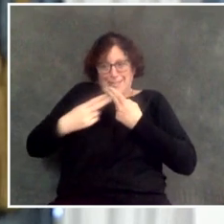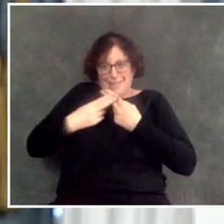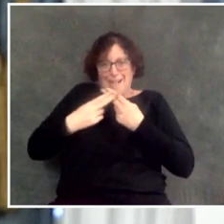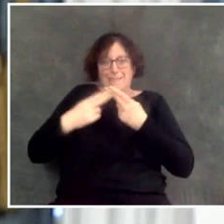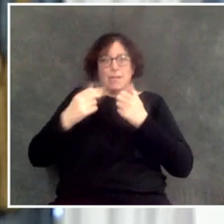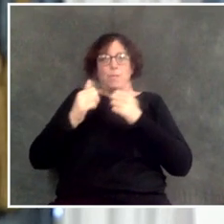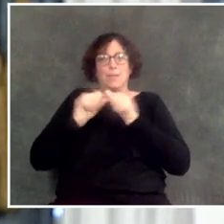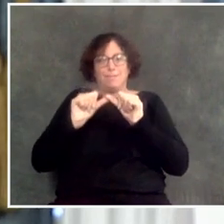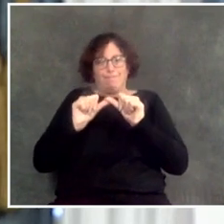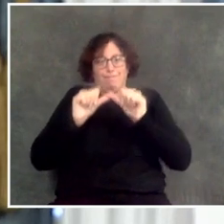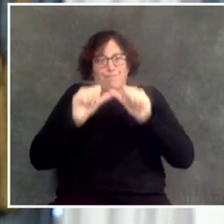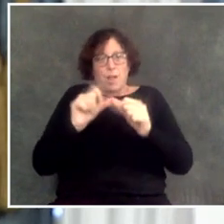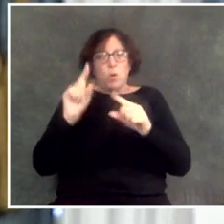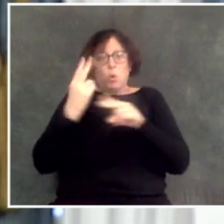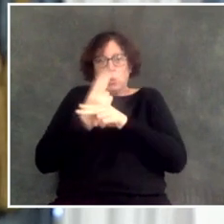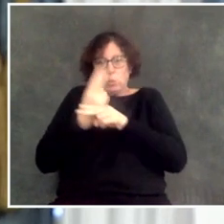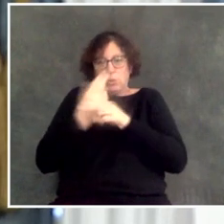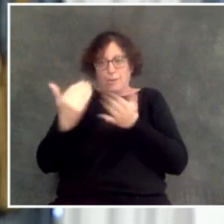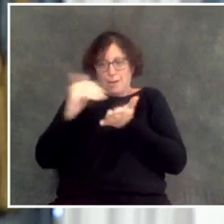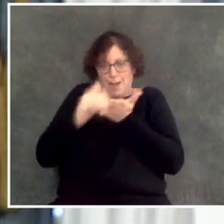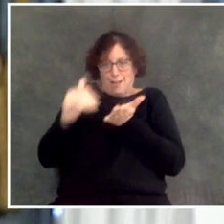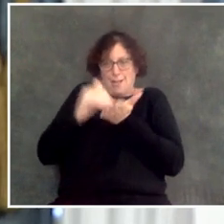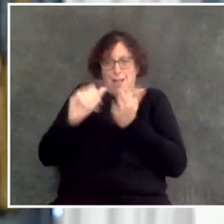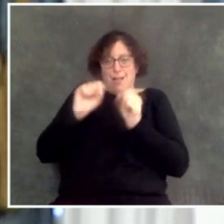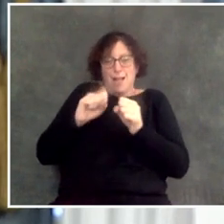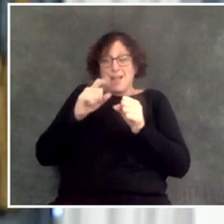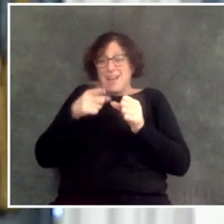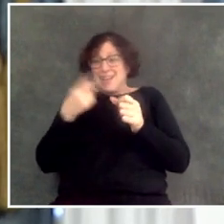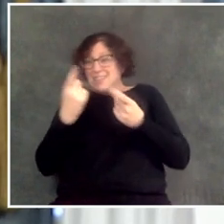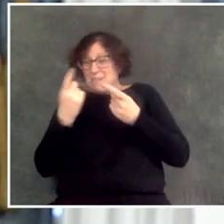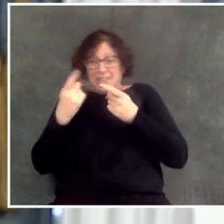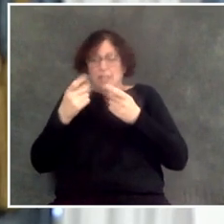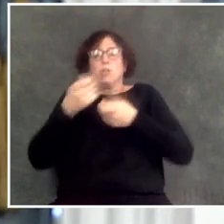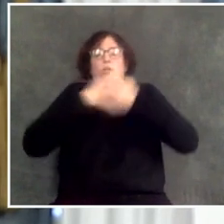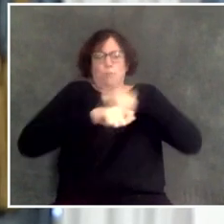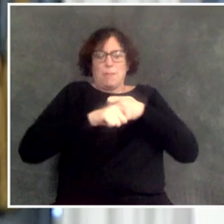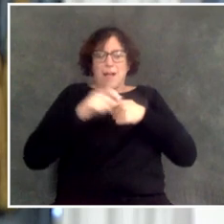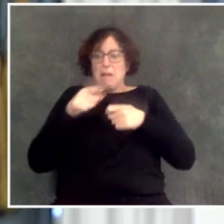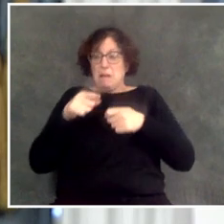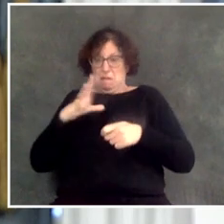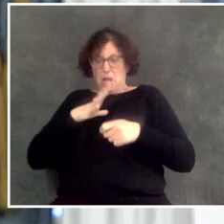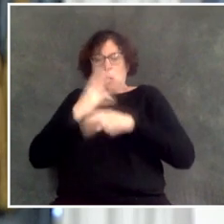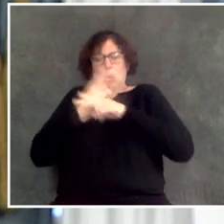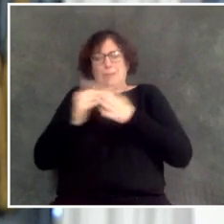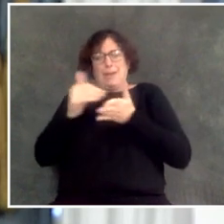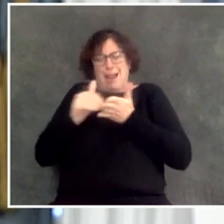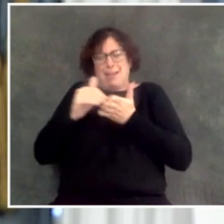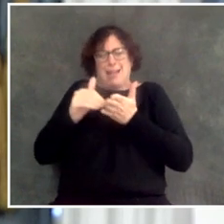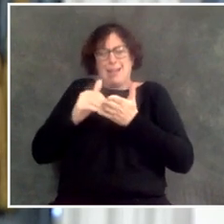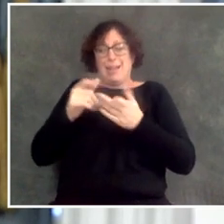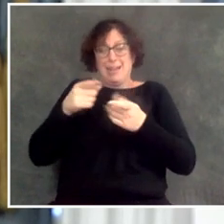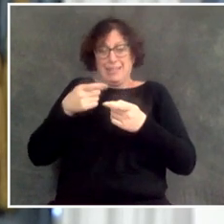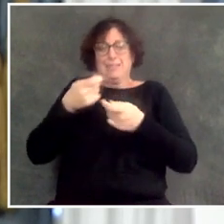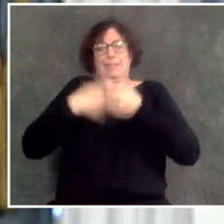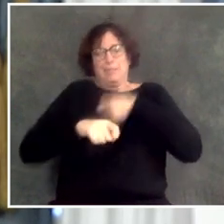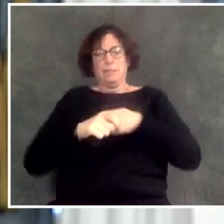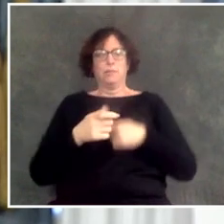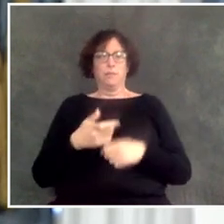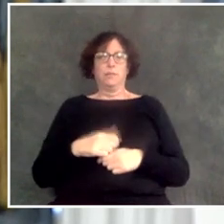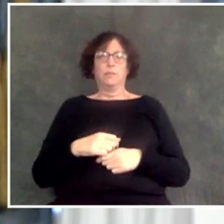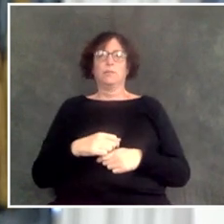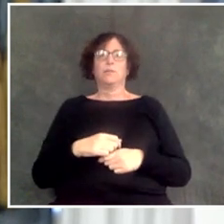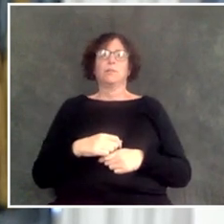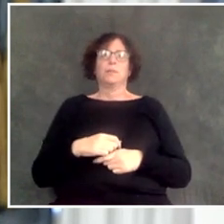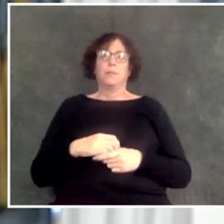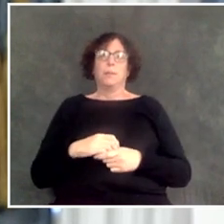in mind the safety of our frontline workers. And so I think that's important to note here as well. Thank you, Doctor.